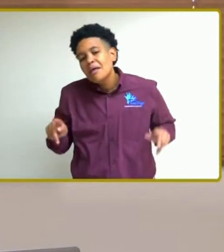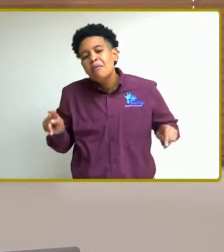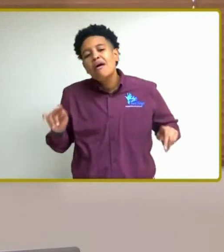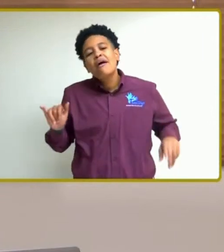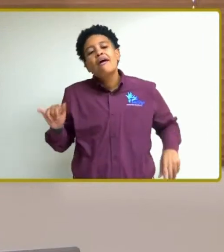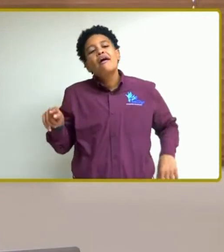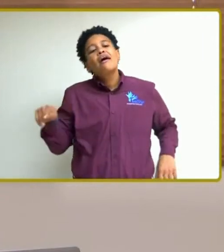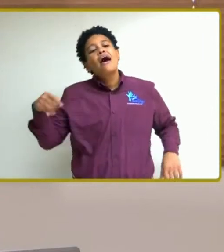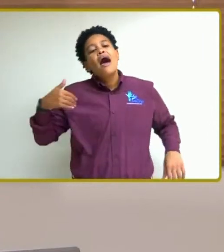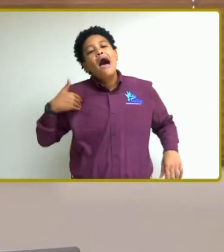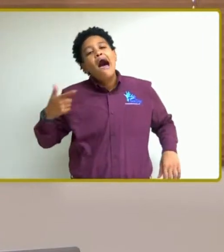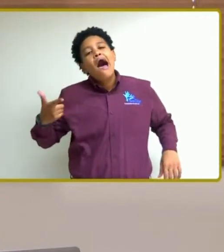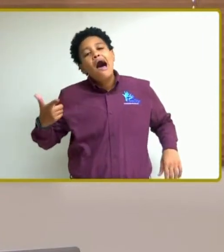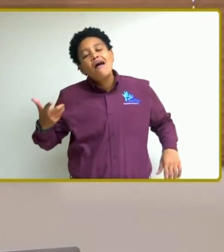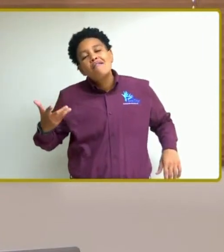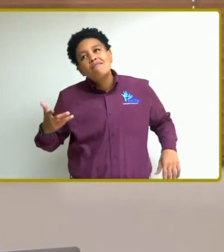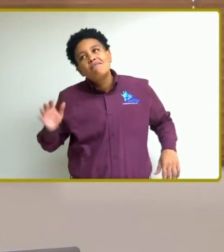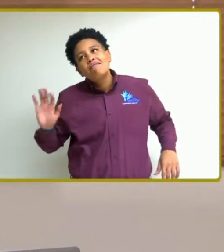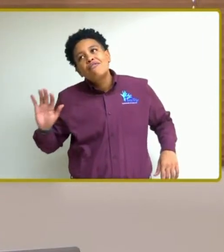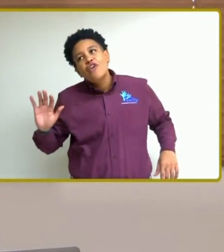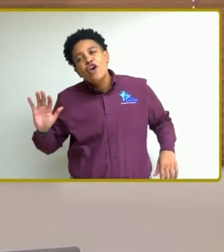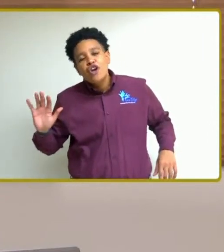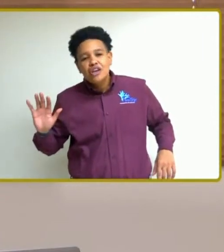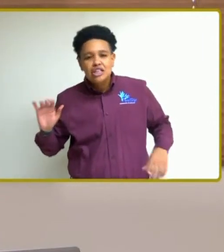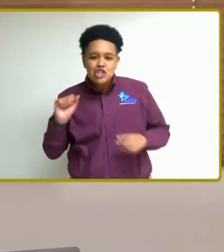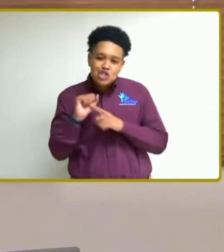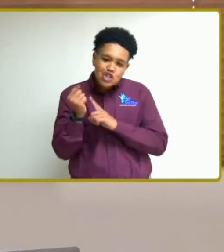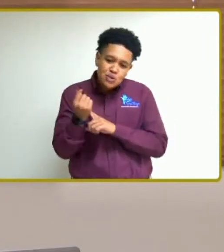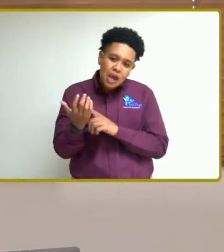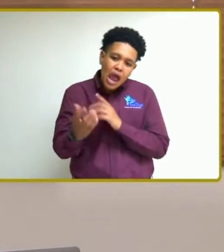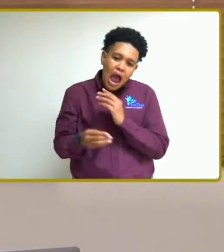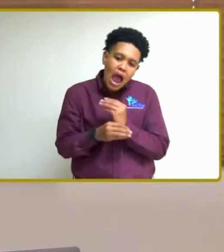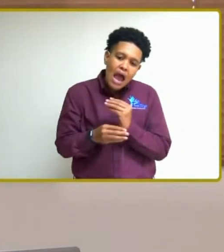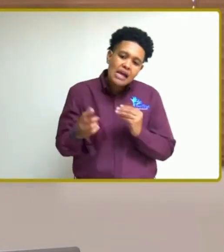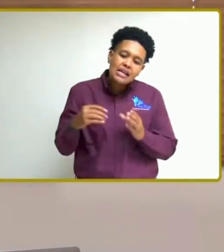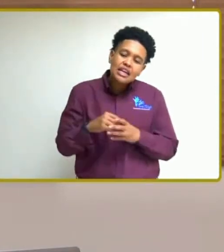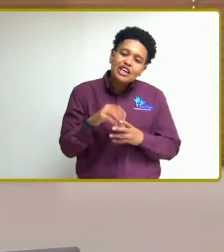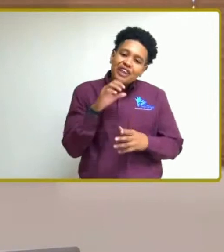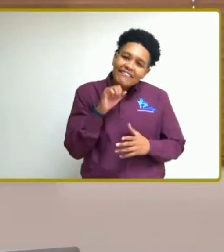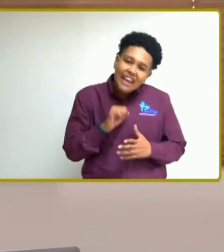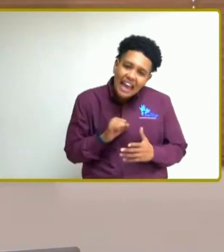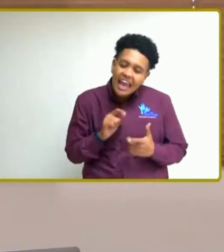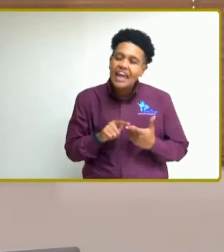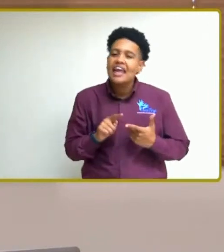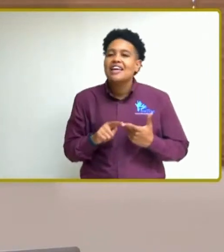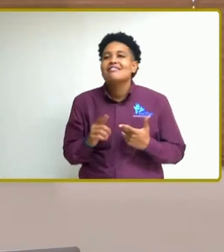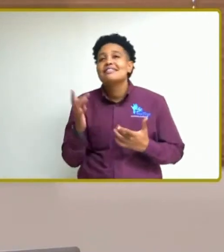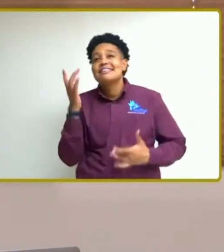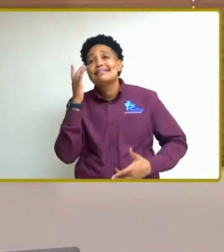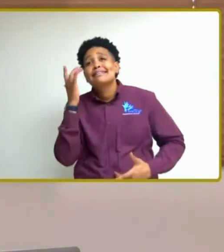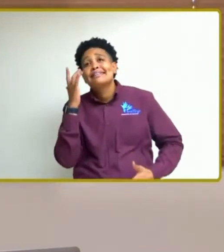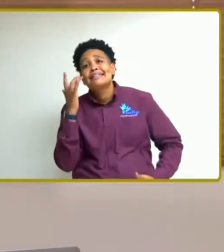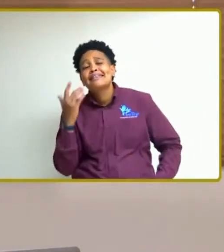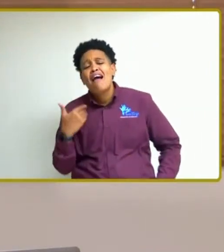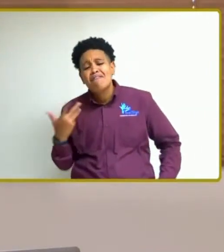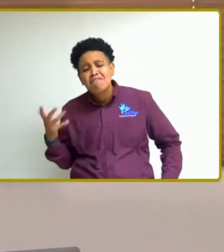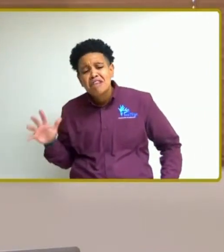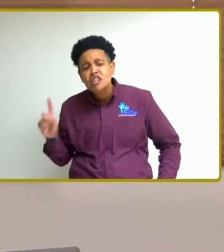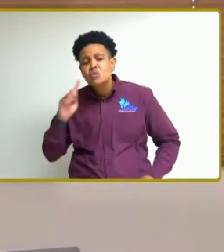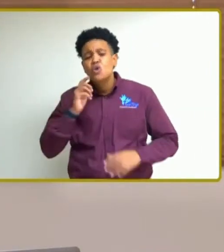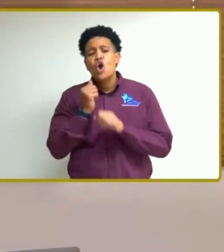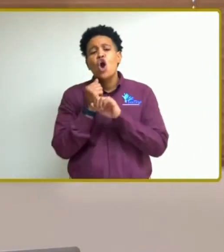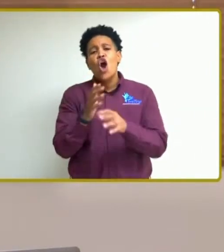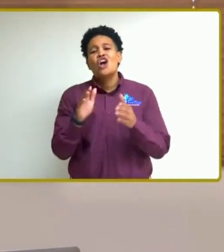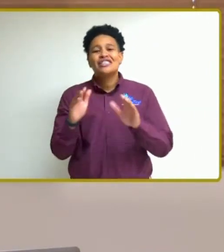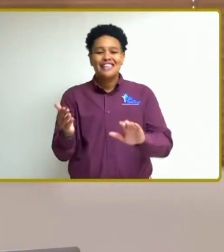persons had their situation in terms of age, in terms of comorbidities, would have led to